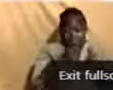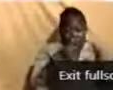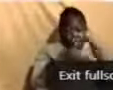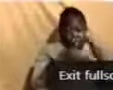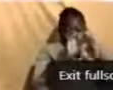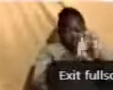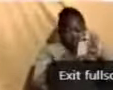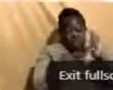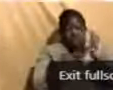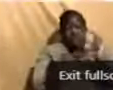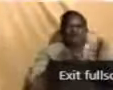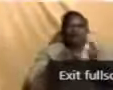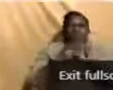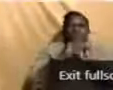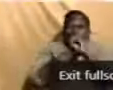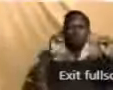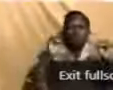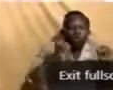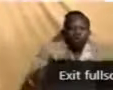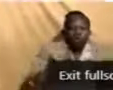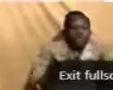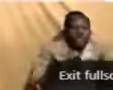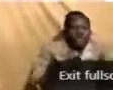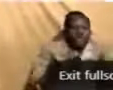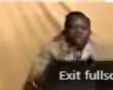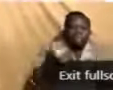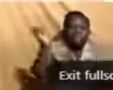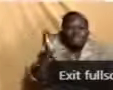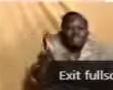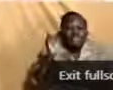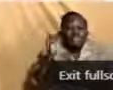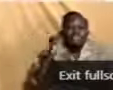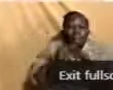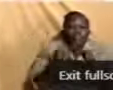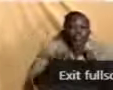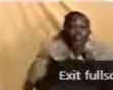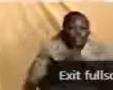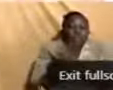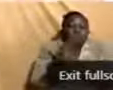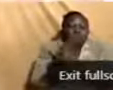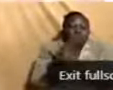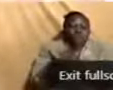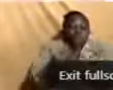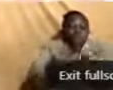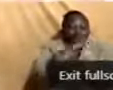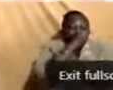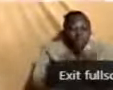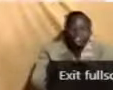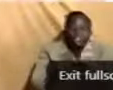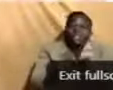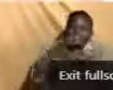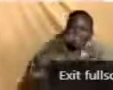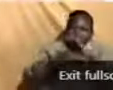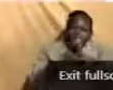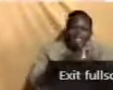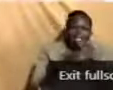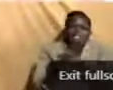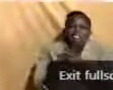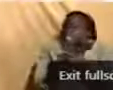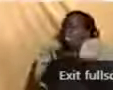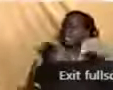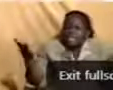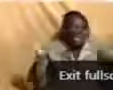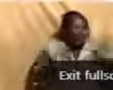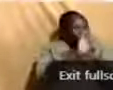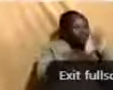has nowhere authorized a president to initiate and use state authority in initiating a constitutional